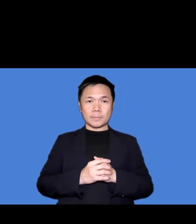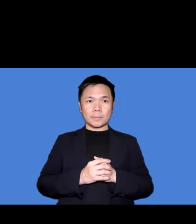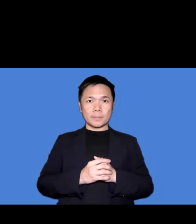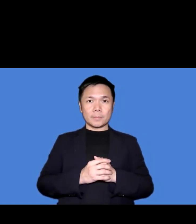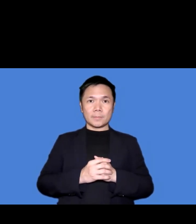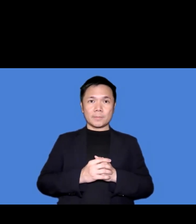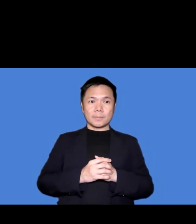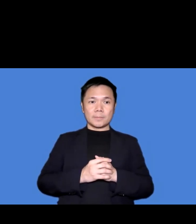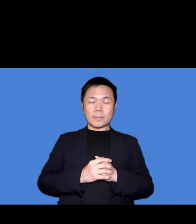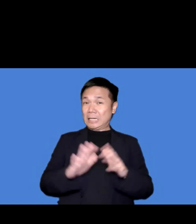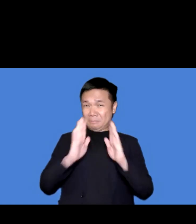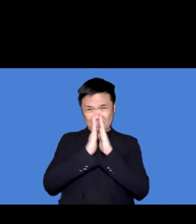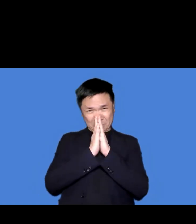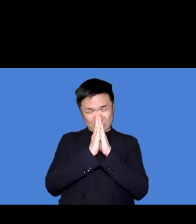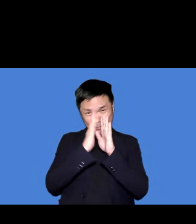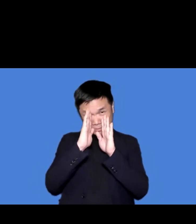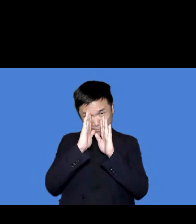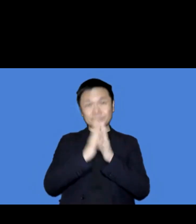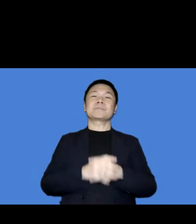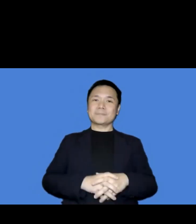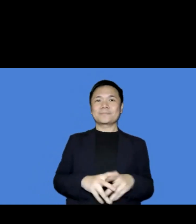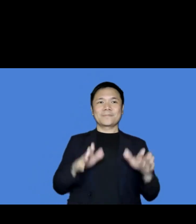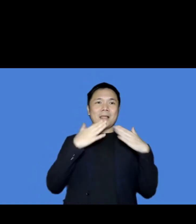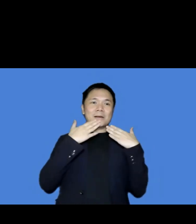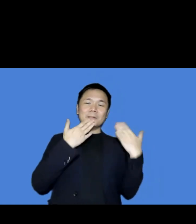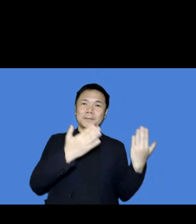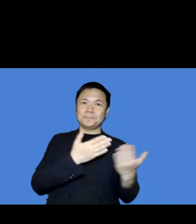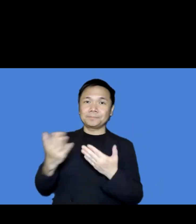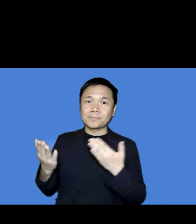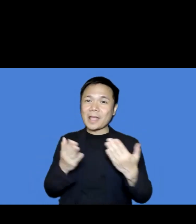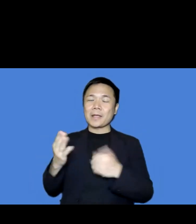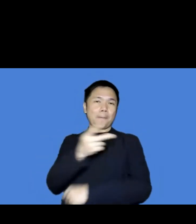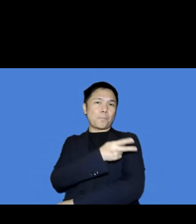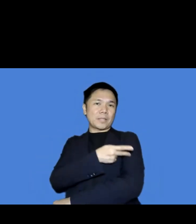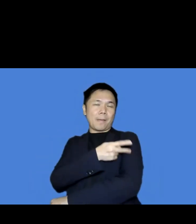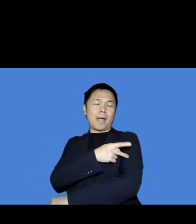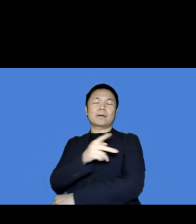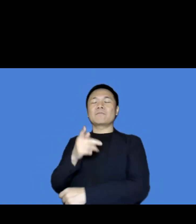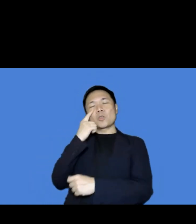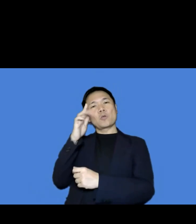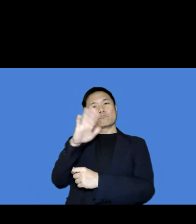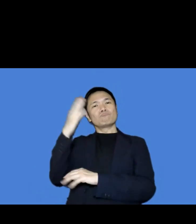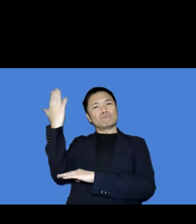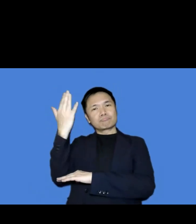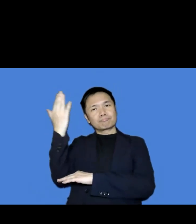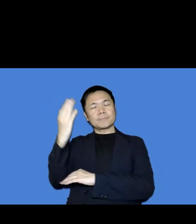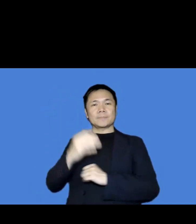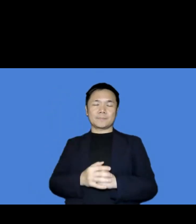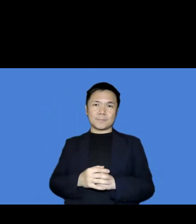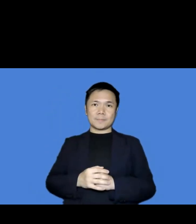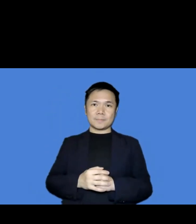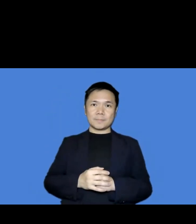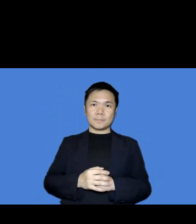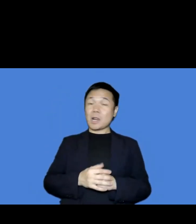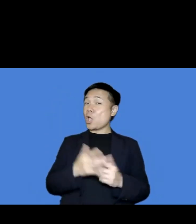Yes, sorry about that. Thank you so much, Pratima, for your remarks, and I hope that